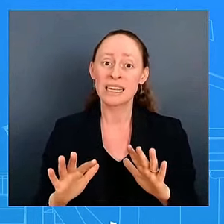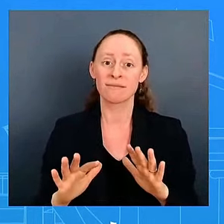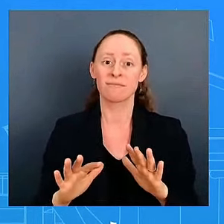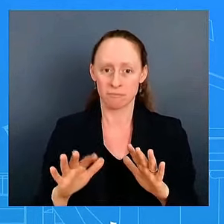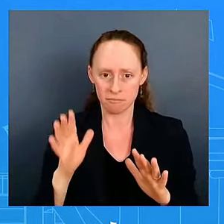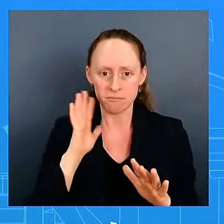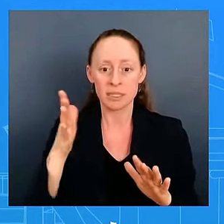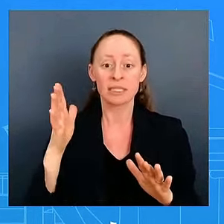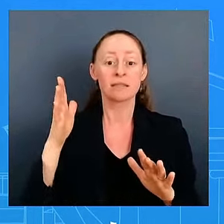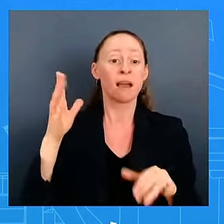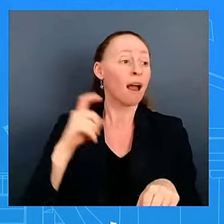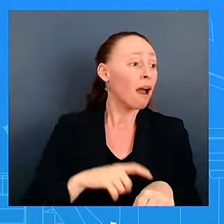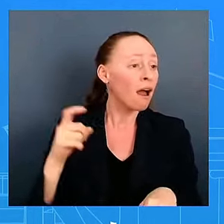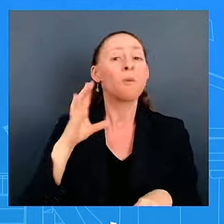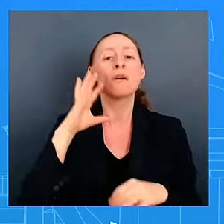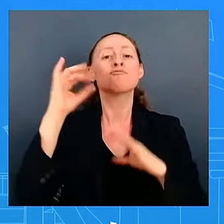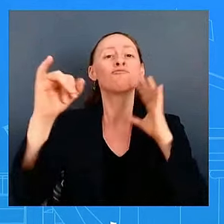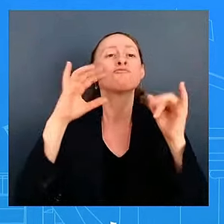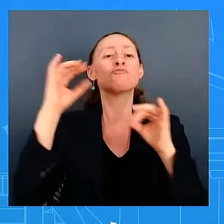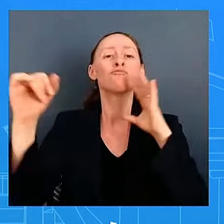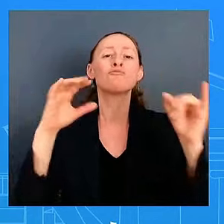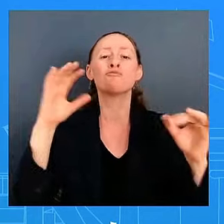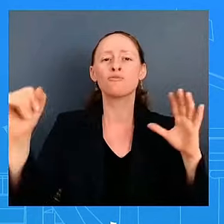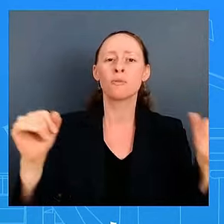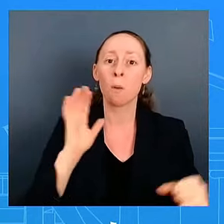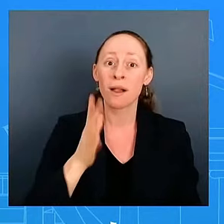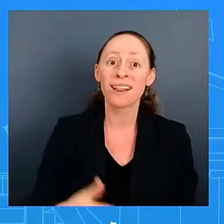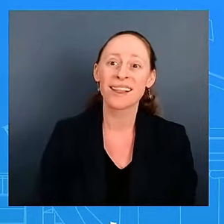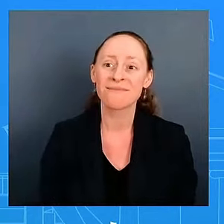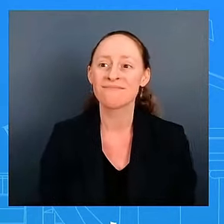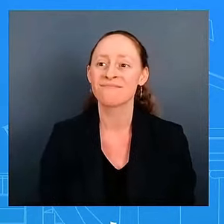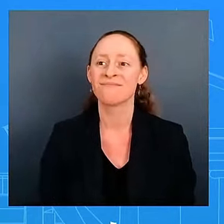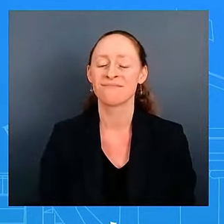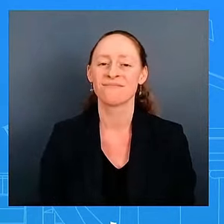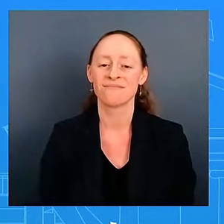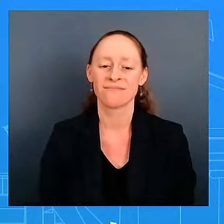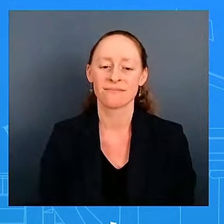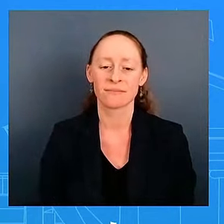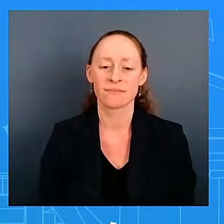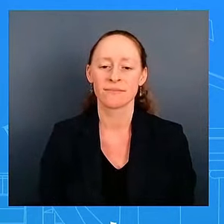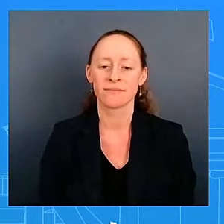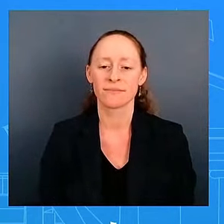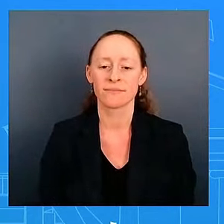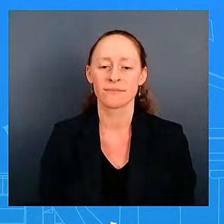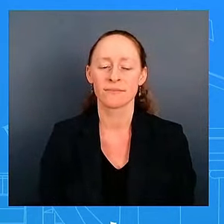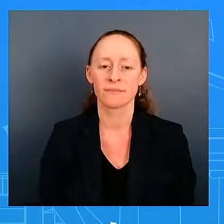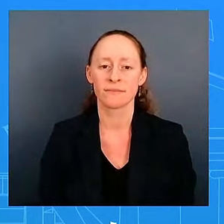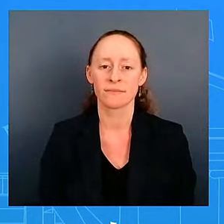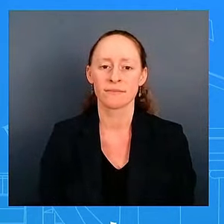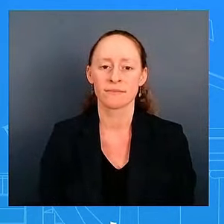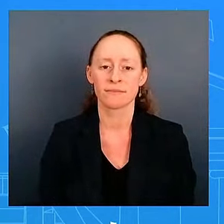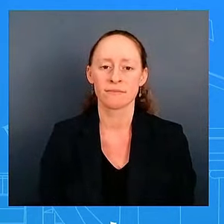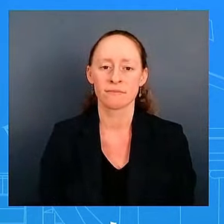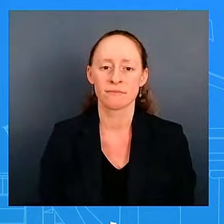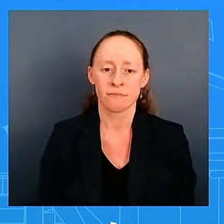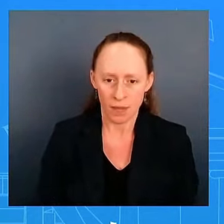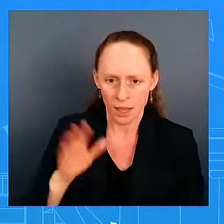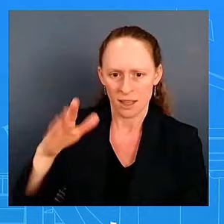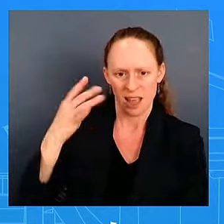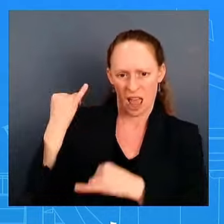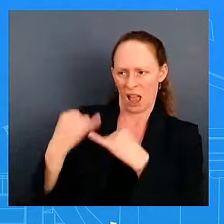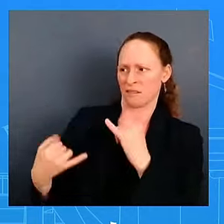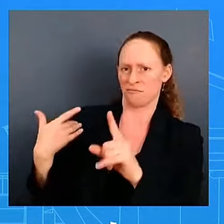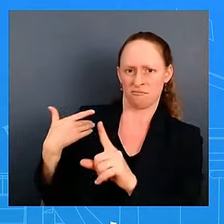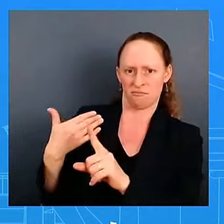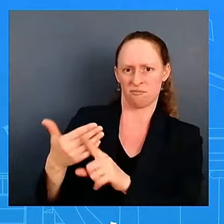more directly. So we're going to continue to do that. But in terms of, you know, especially in the last 24 hours, yeah, that type of outreach to ease